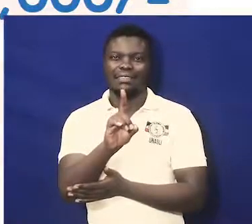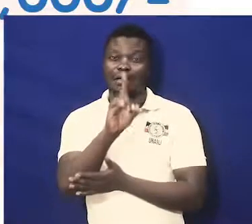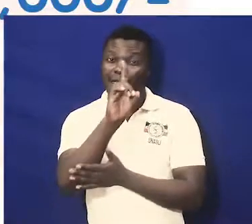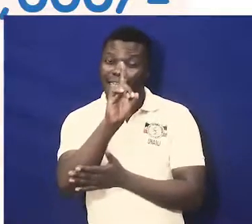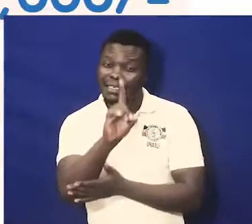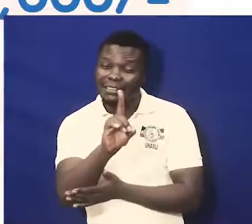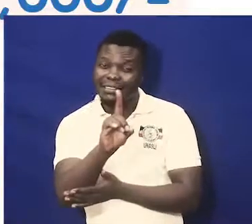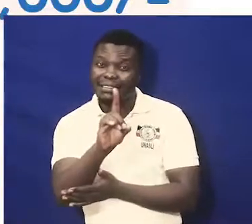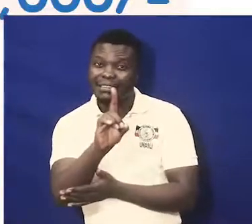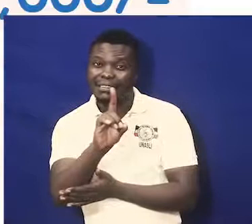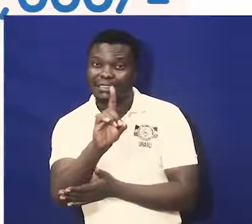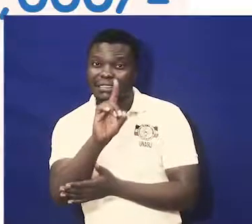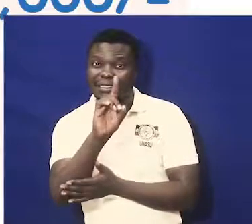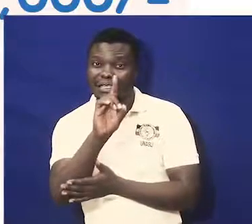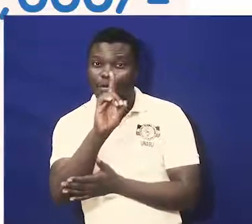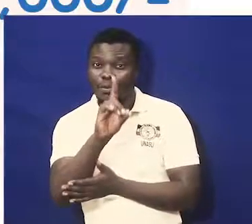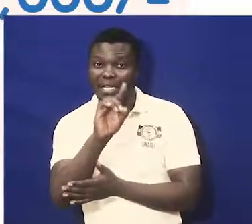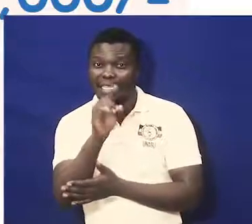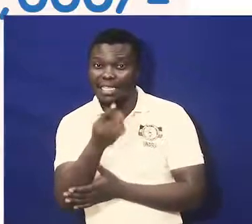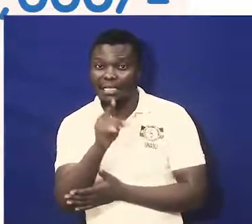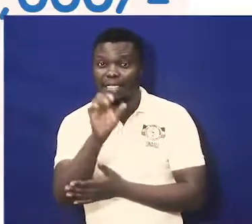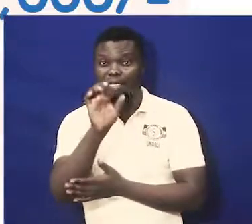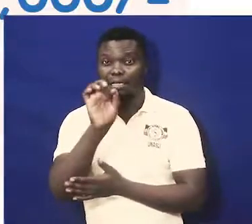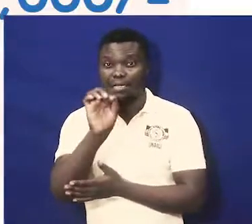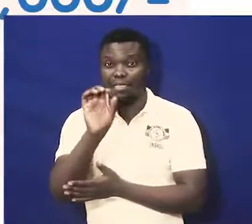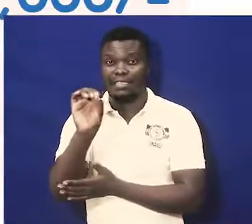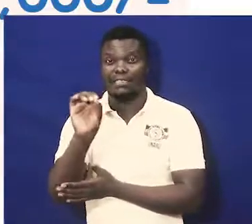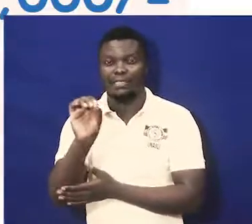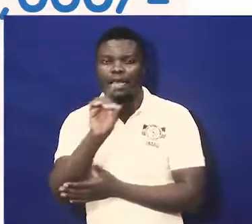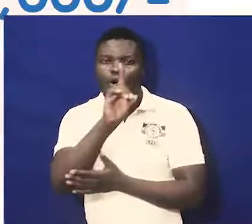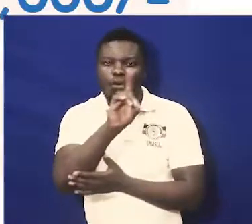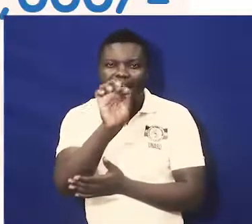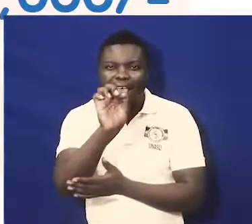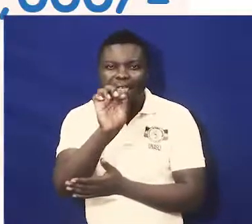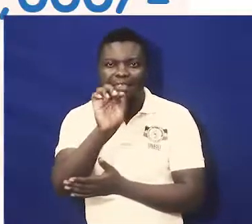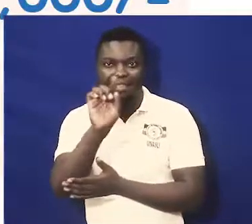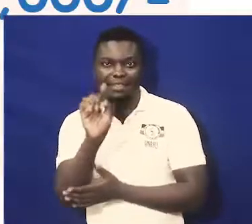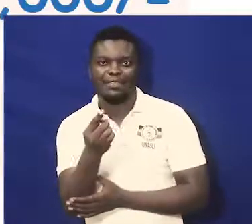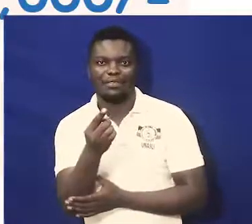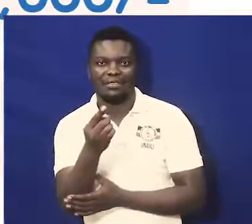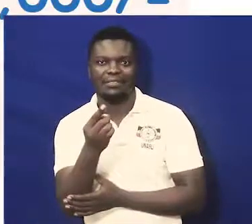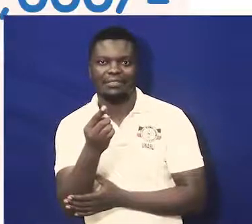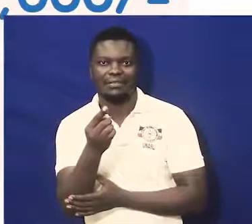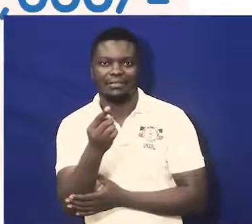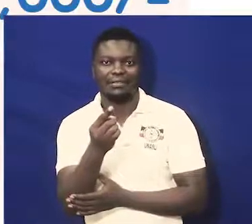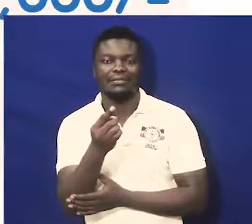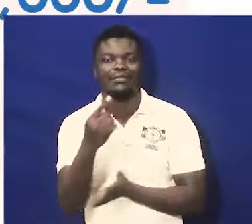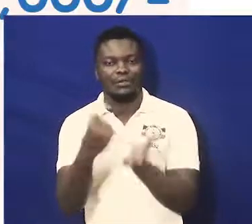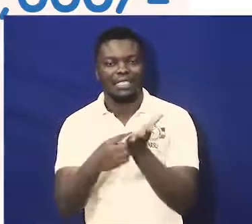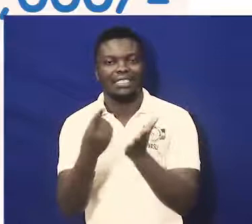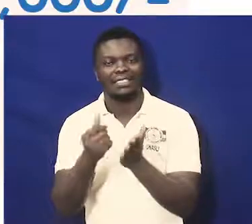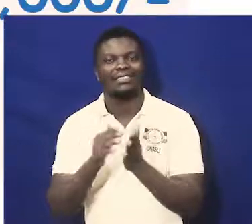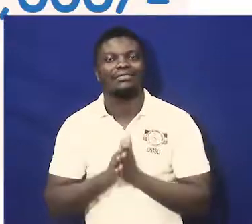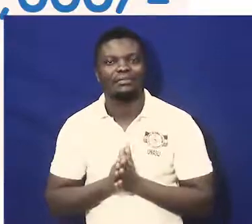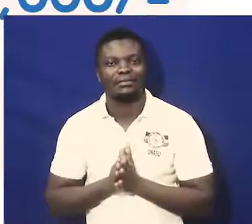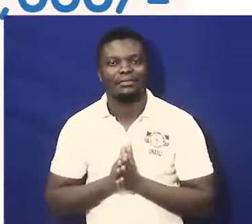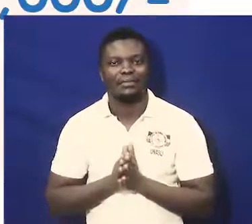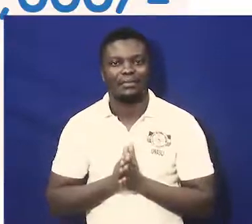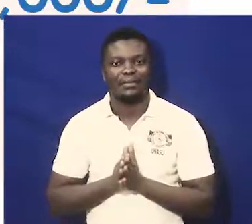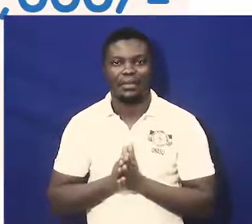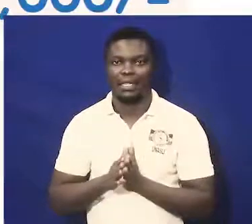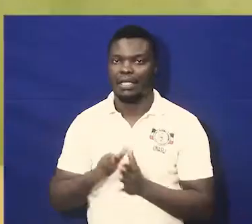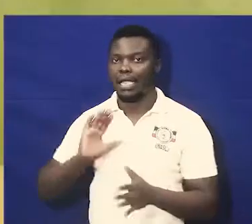180,000 Uganda shillings. Sorry, 18,000 Uganda shillings as